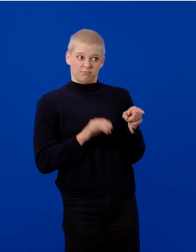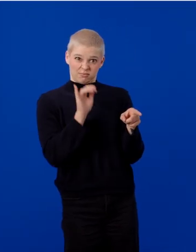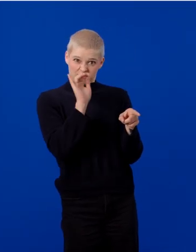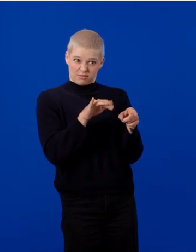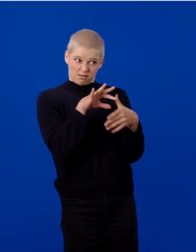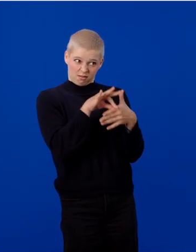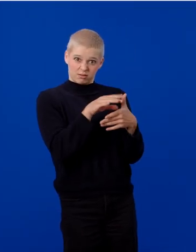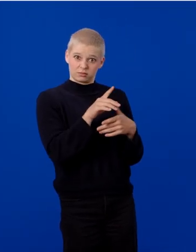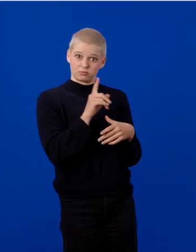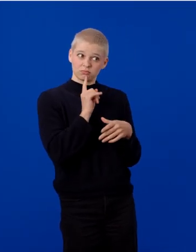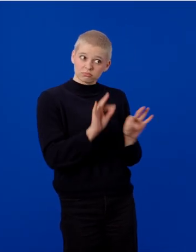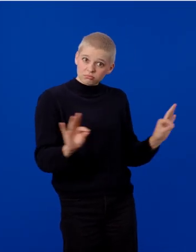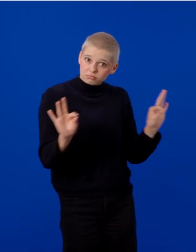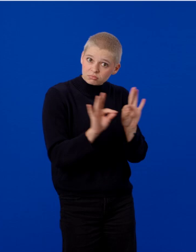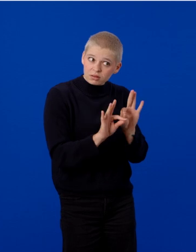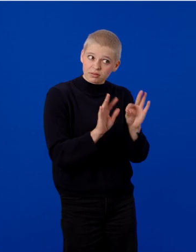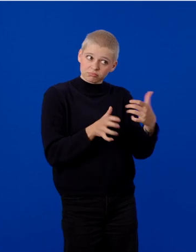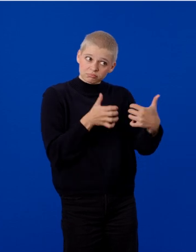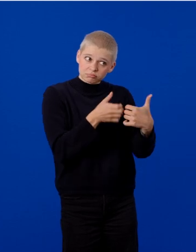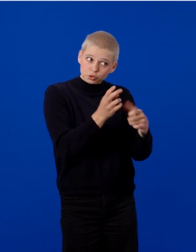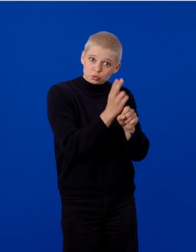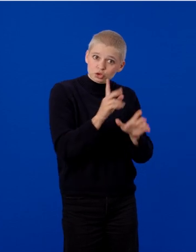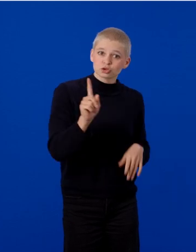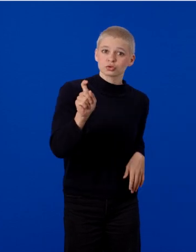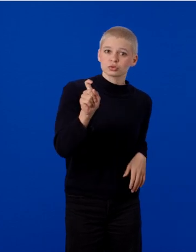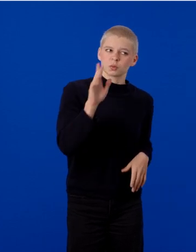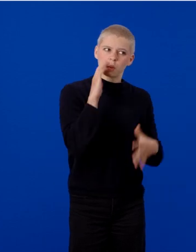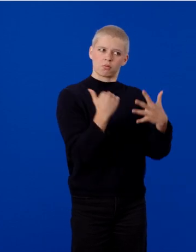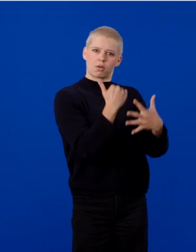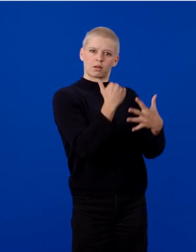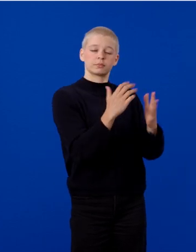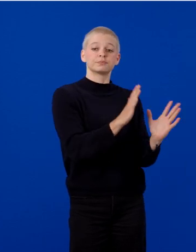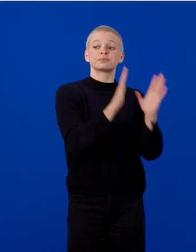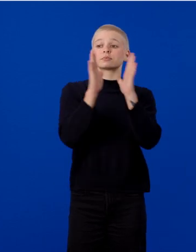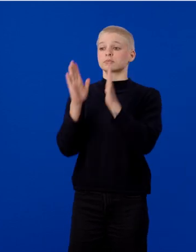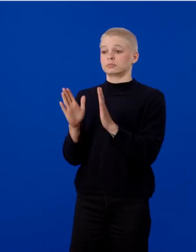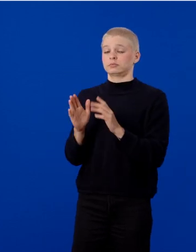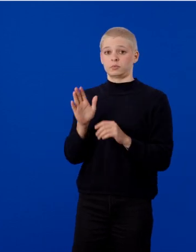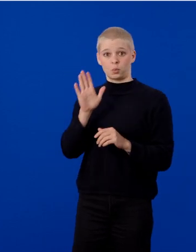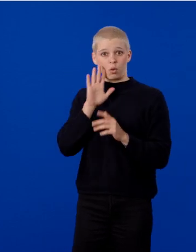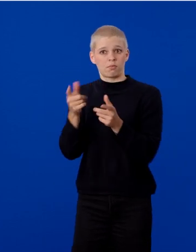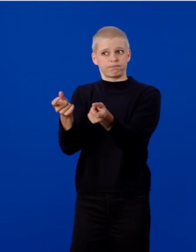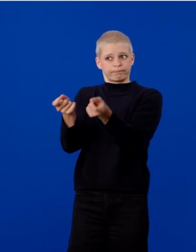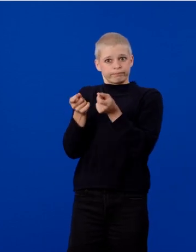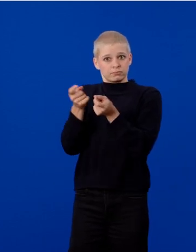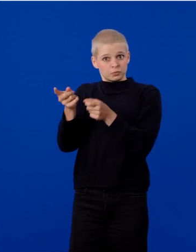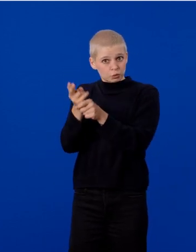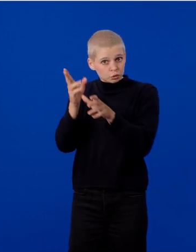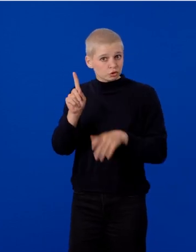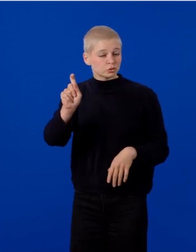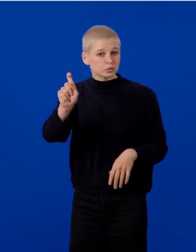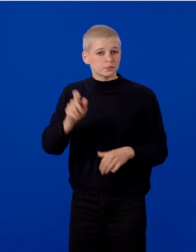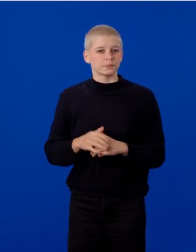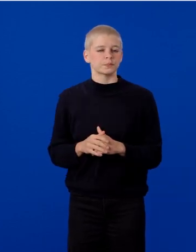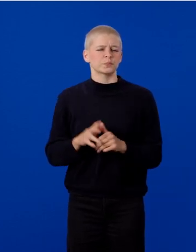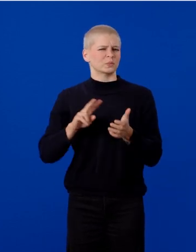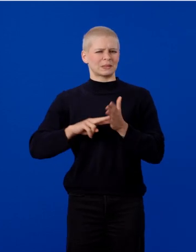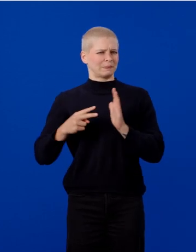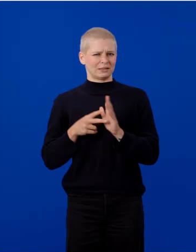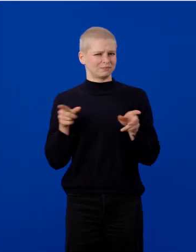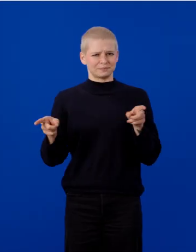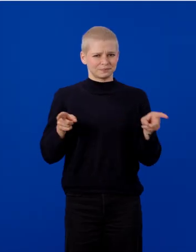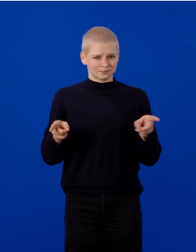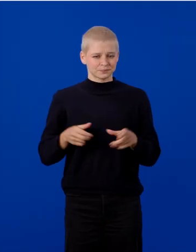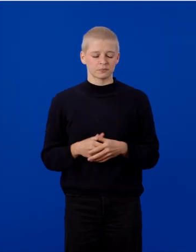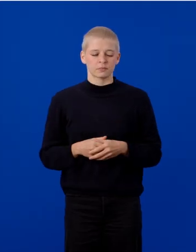content to a given user? And 2. How likely is it to engage that user? So what does this mean?